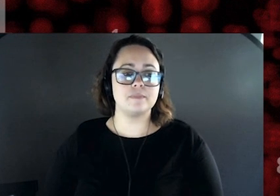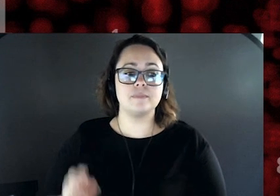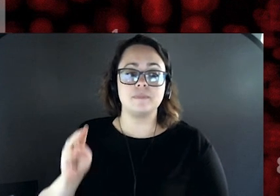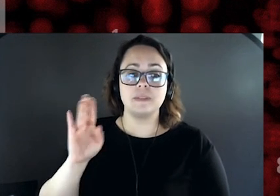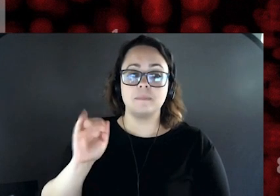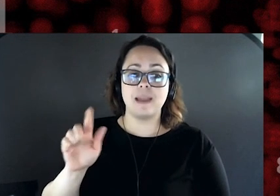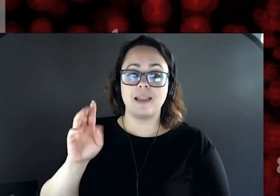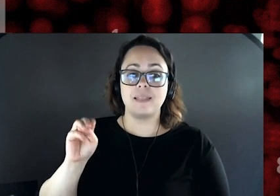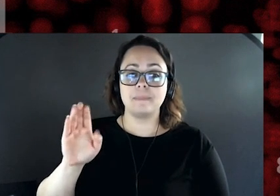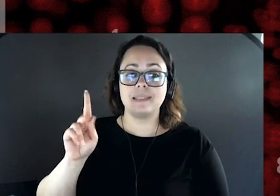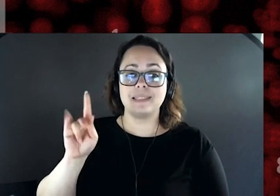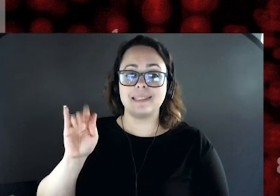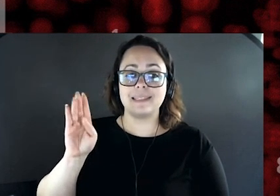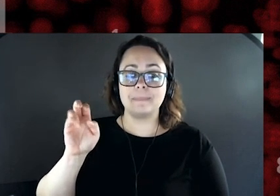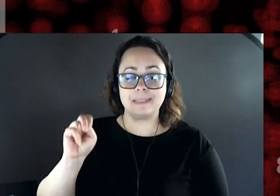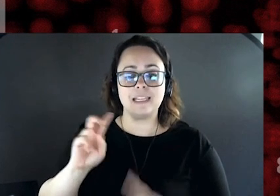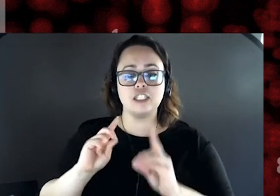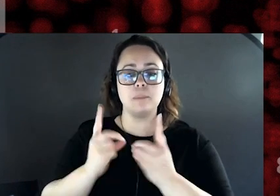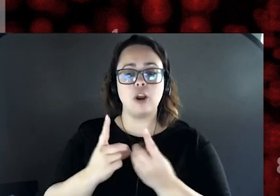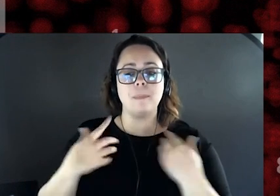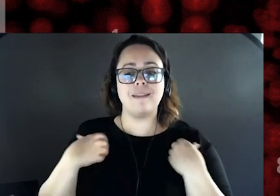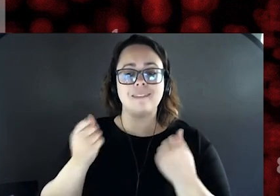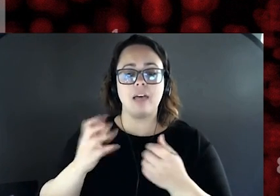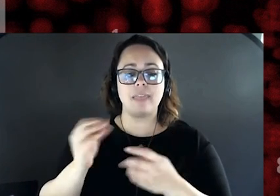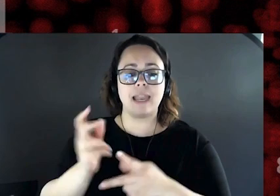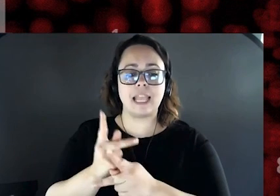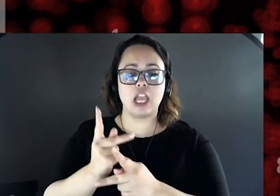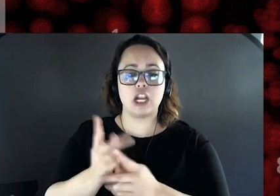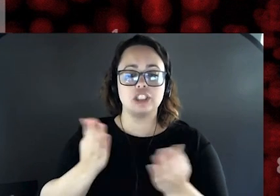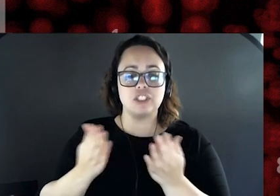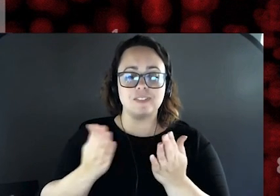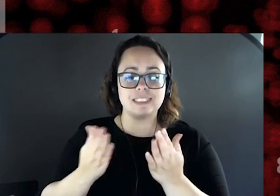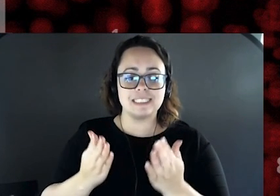Michael McGibbon from Department of Healthcare Services.